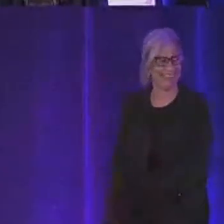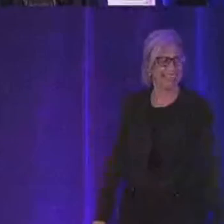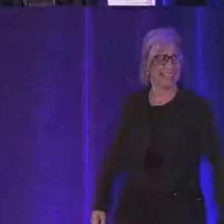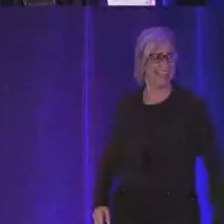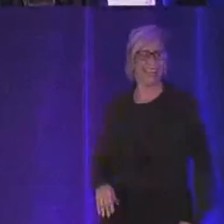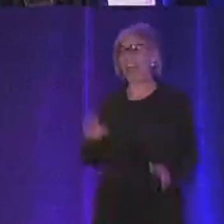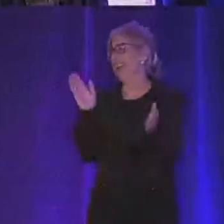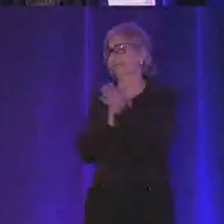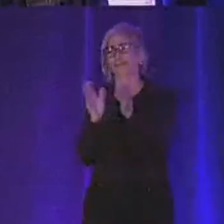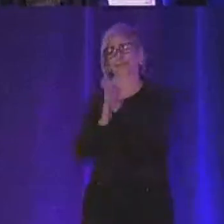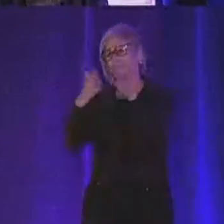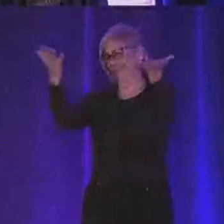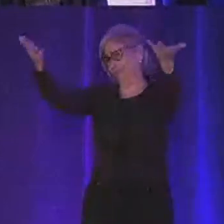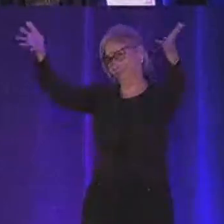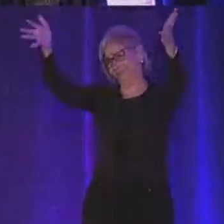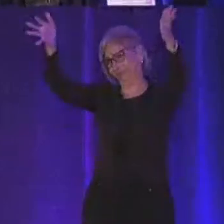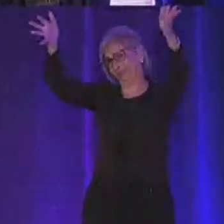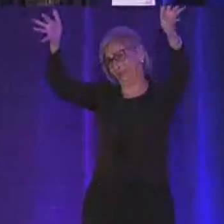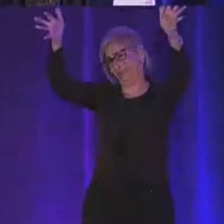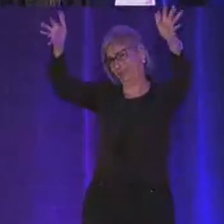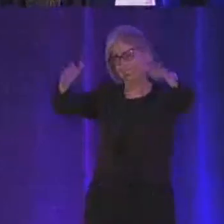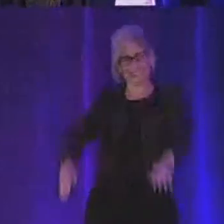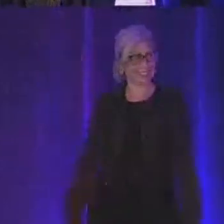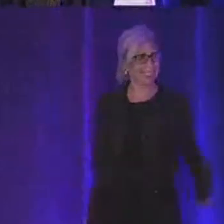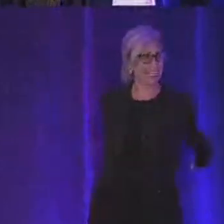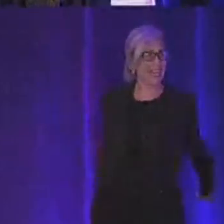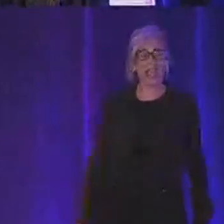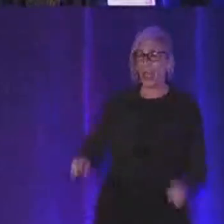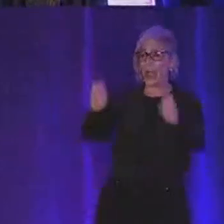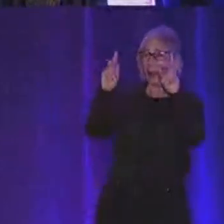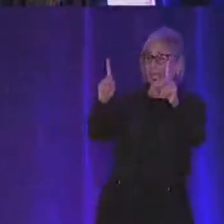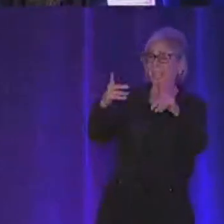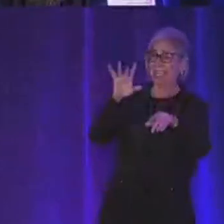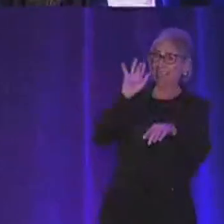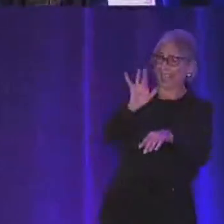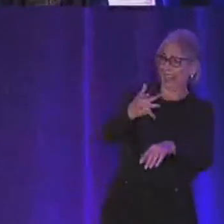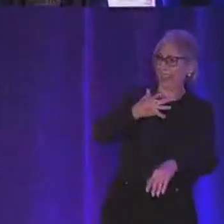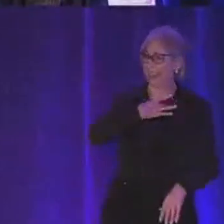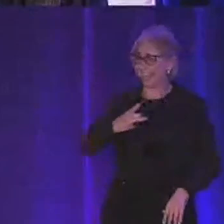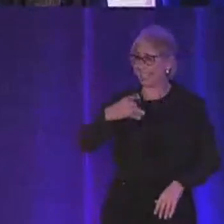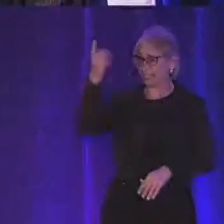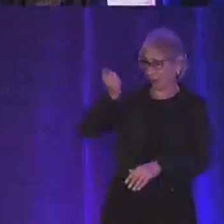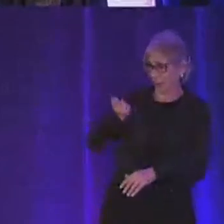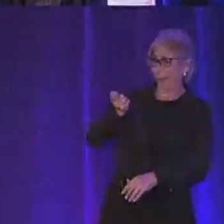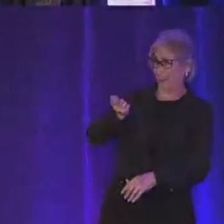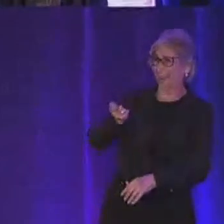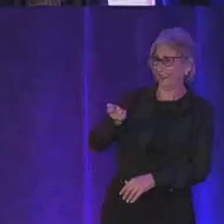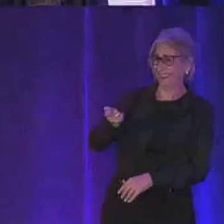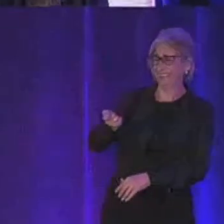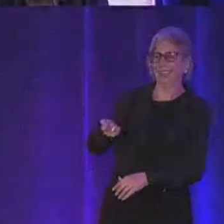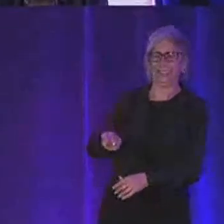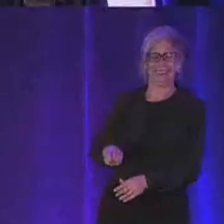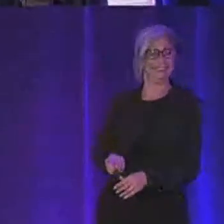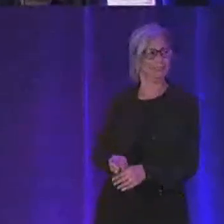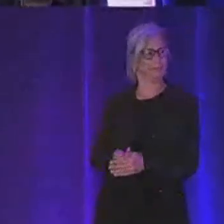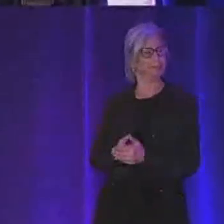I have to give it to you. That's a. Okay, hit that like and subscribe. Okay, anyway, I'm